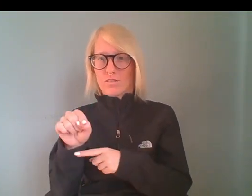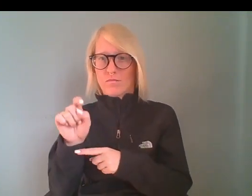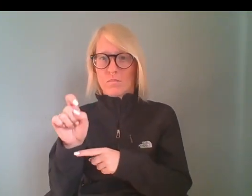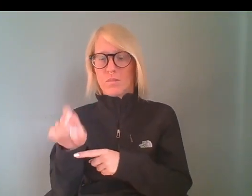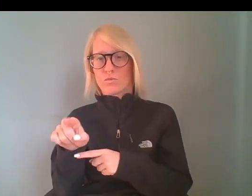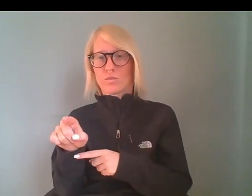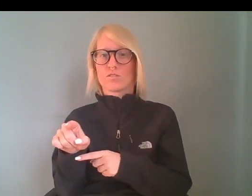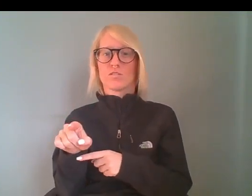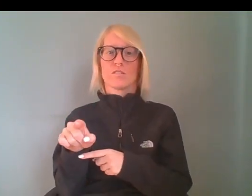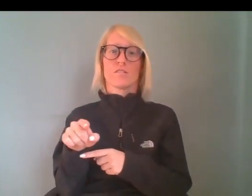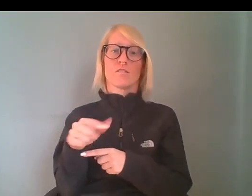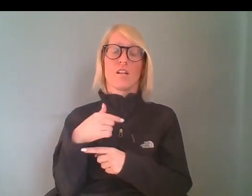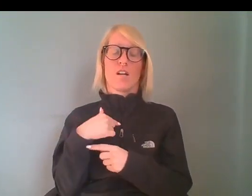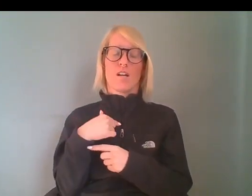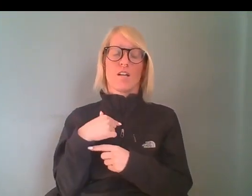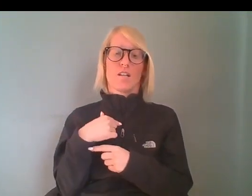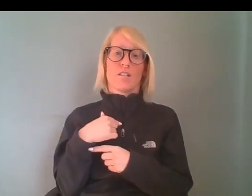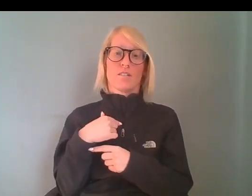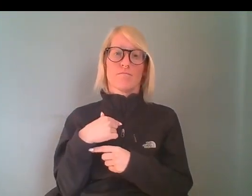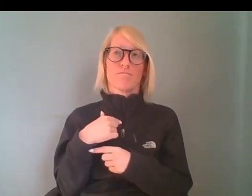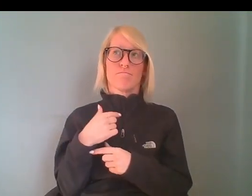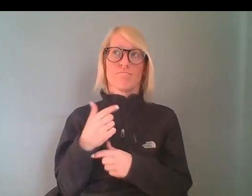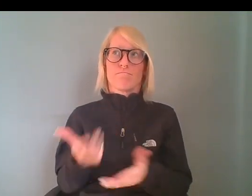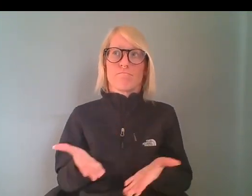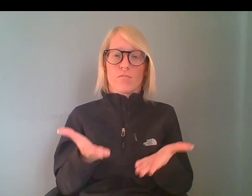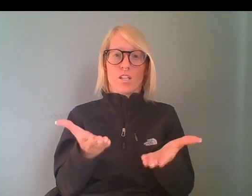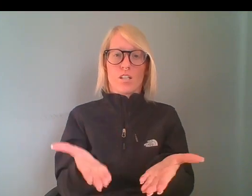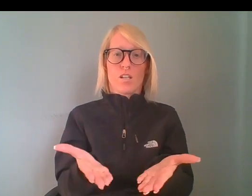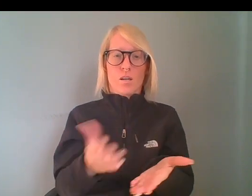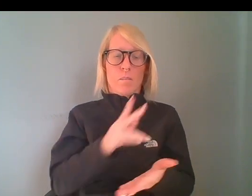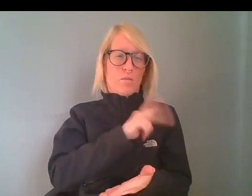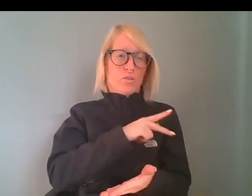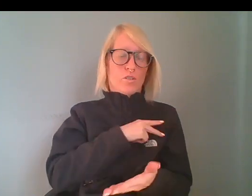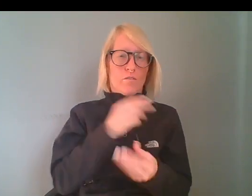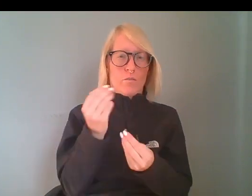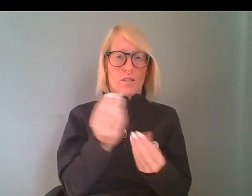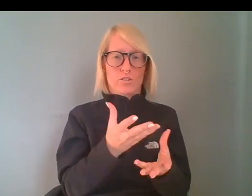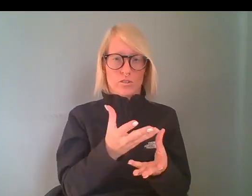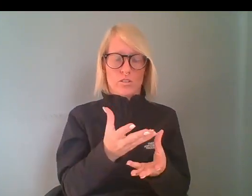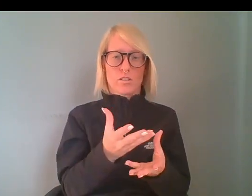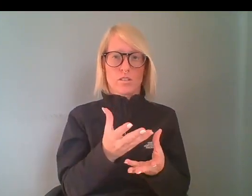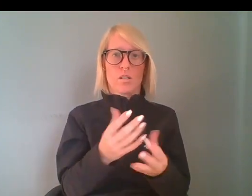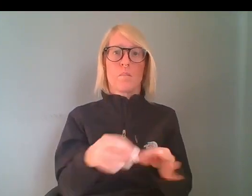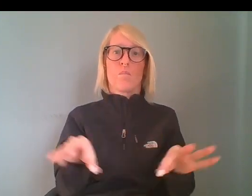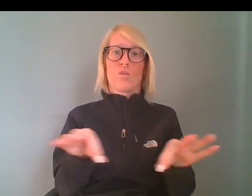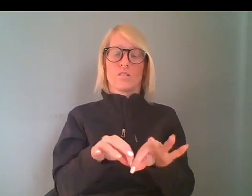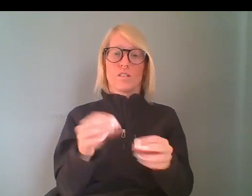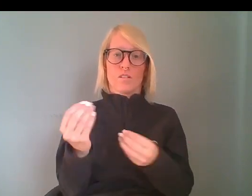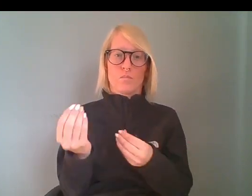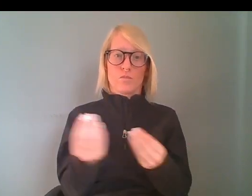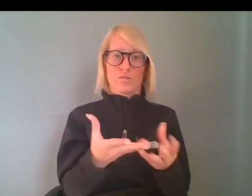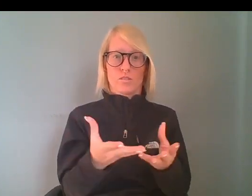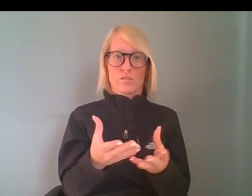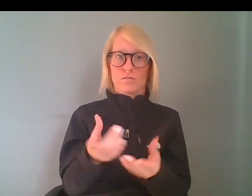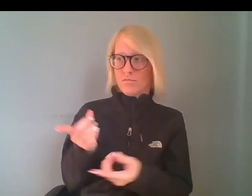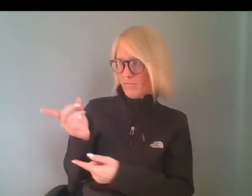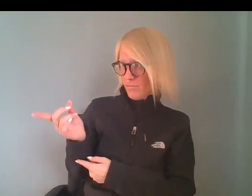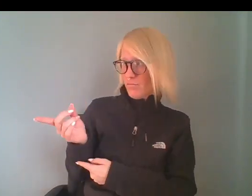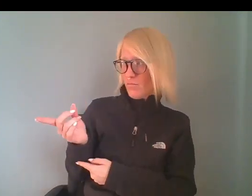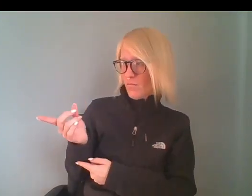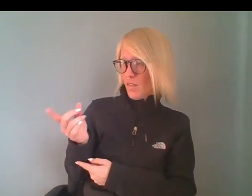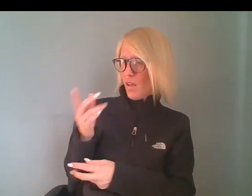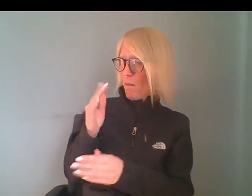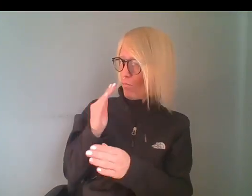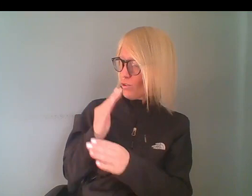a couple personal things about me, and I wanted to plug in another website. This option here, protect my tweets, that's